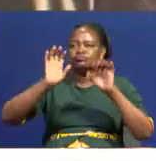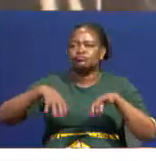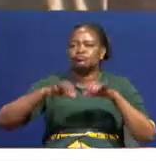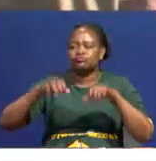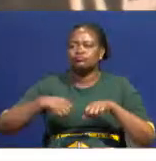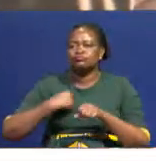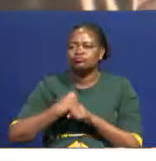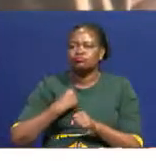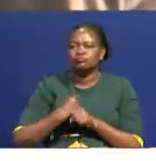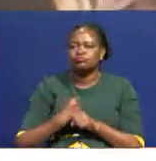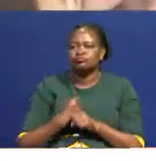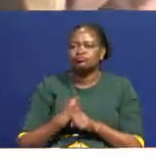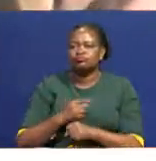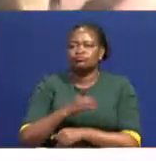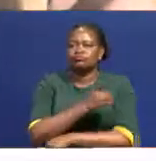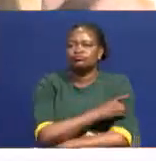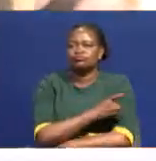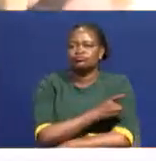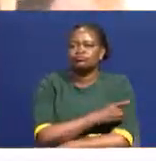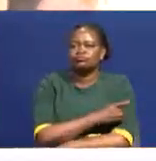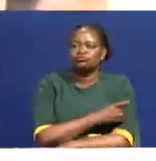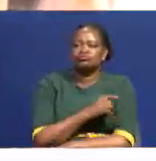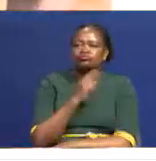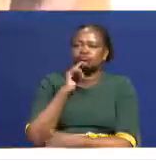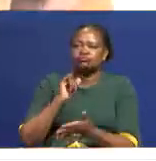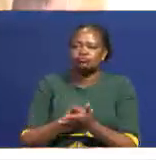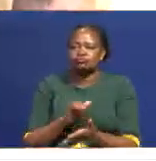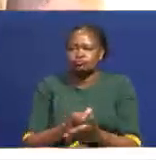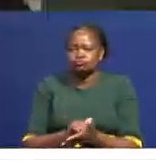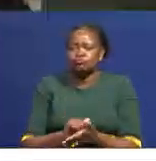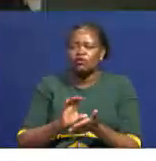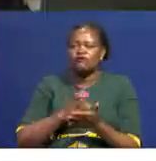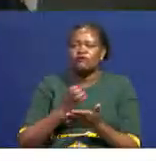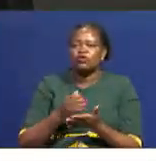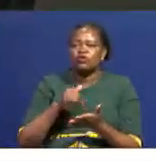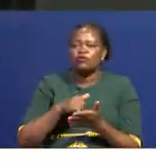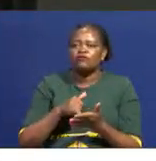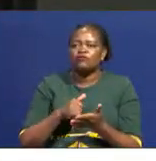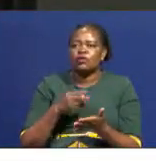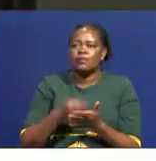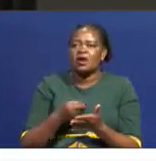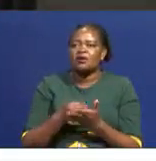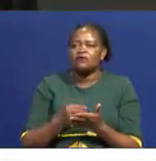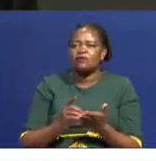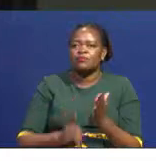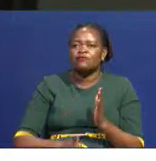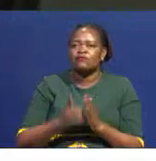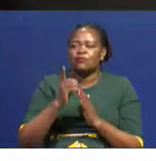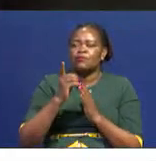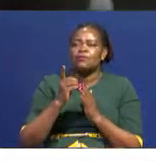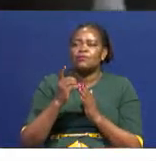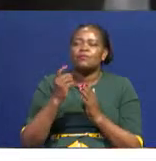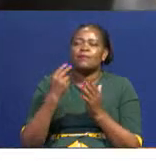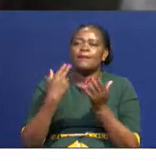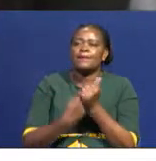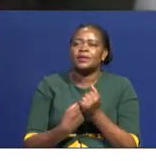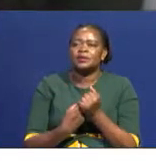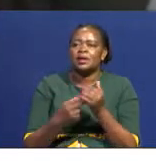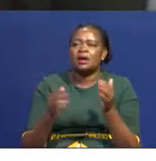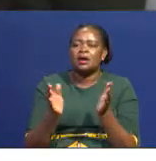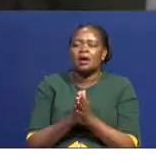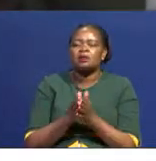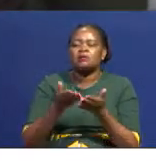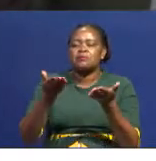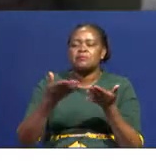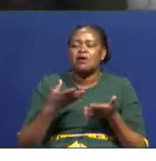agricultural practices. Dr. Kiregera says the funding will comprise grants from development partners, internally generated